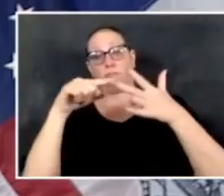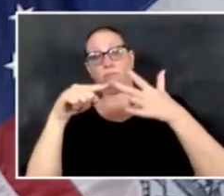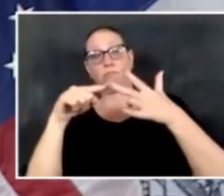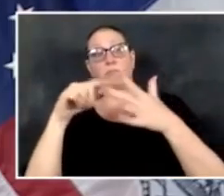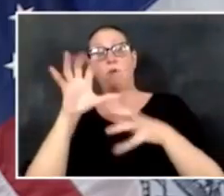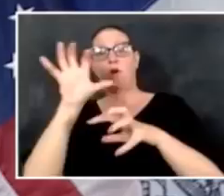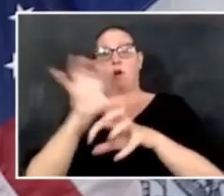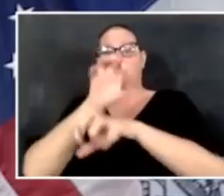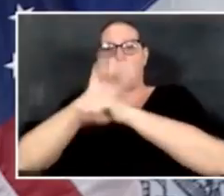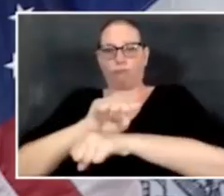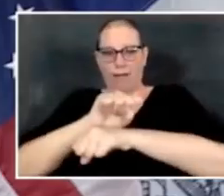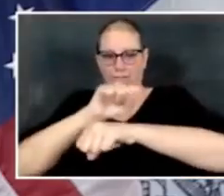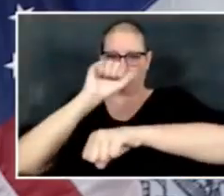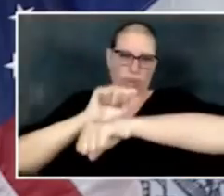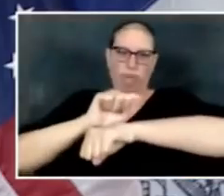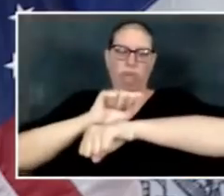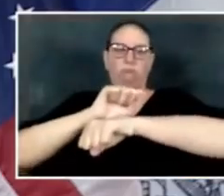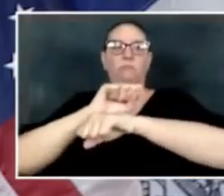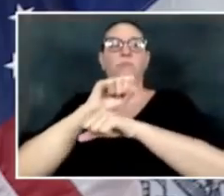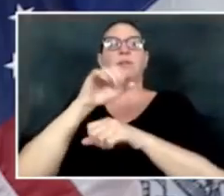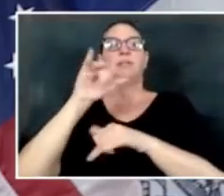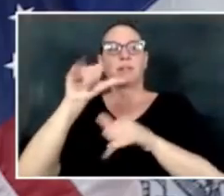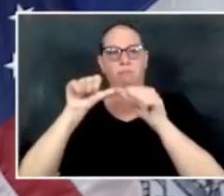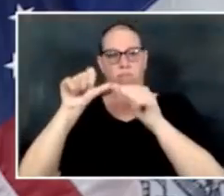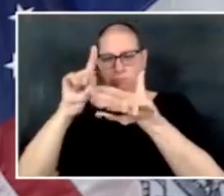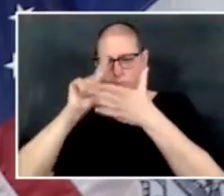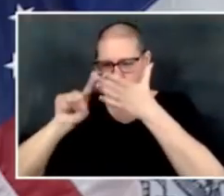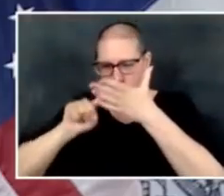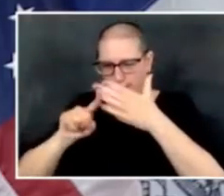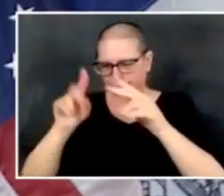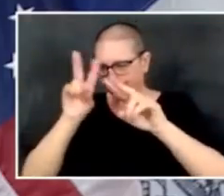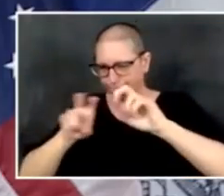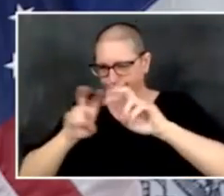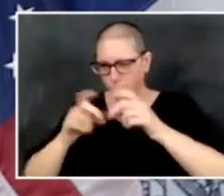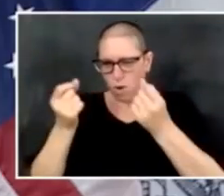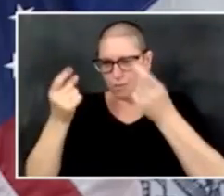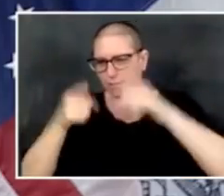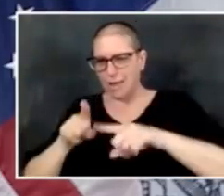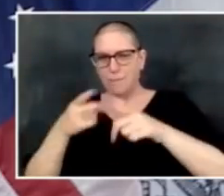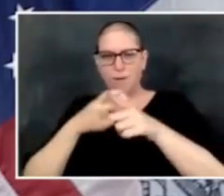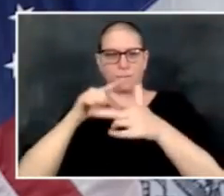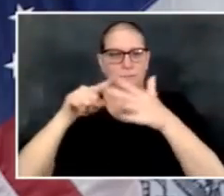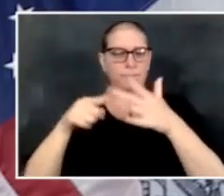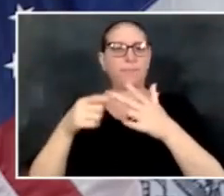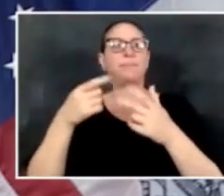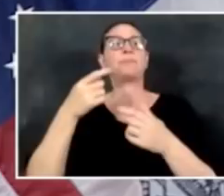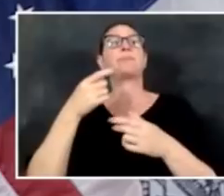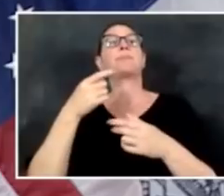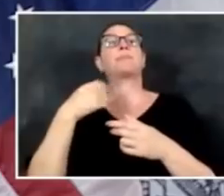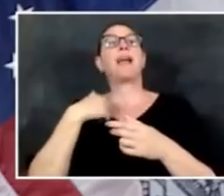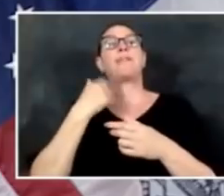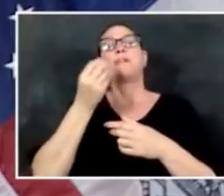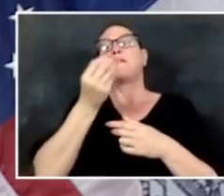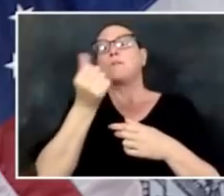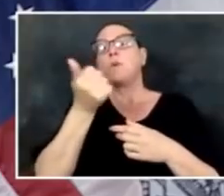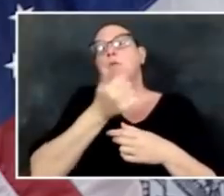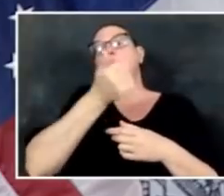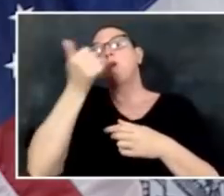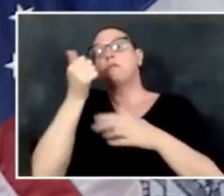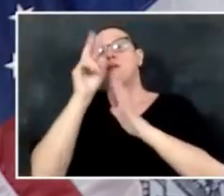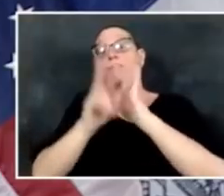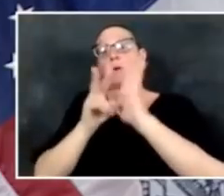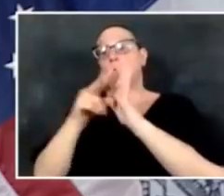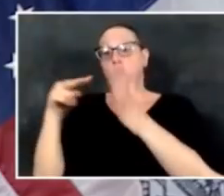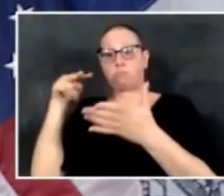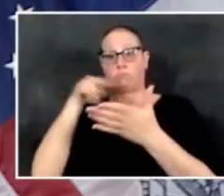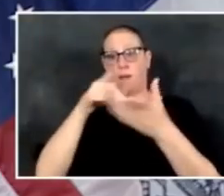We've recovered several pieces of video beyond the first piece. So what we can tell you now is that the incident